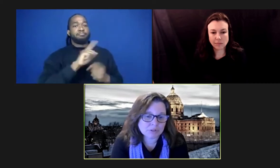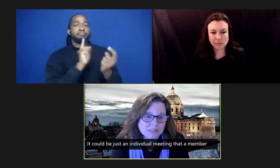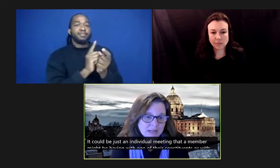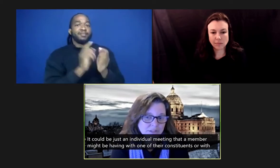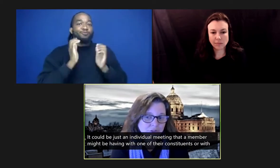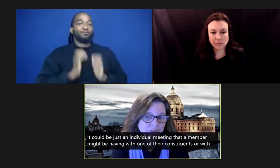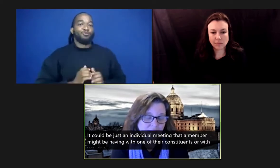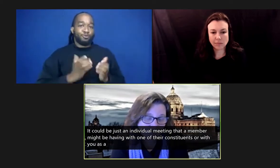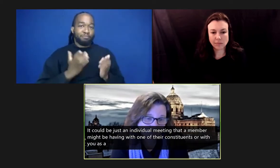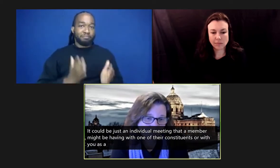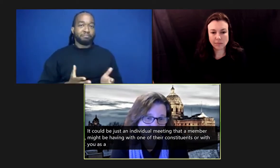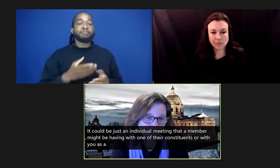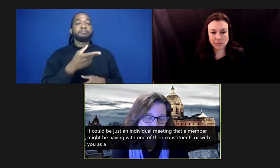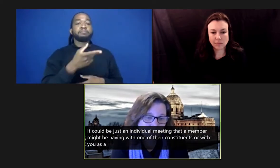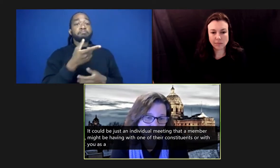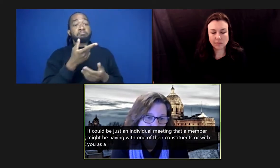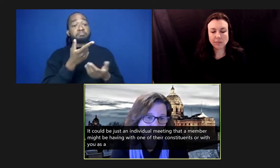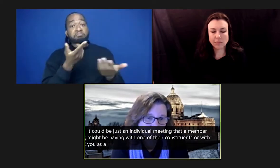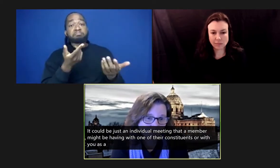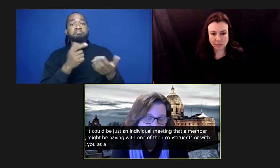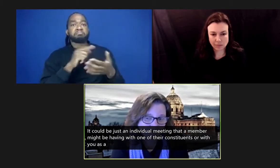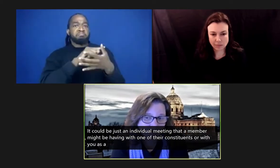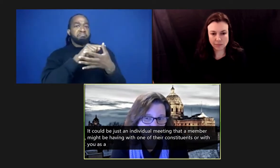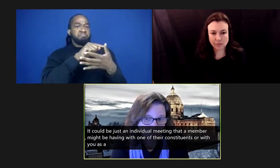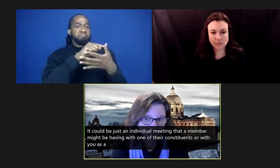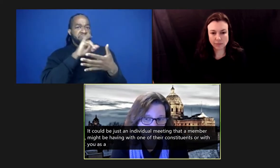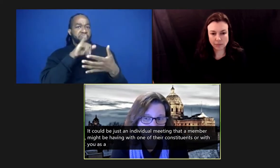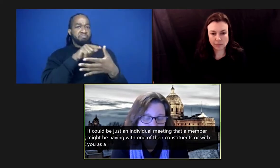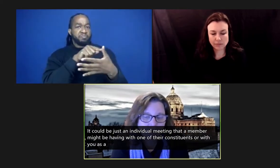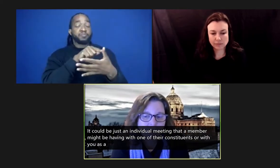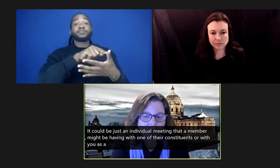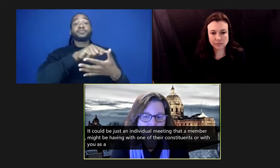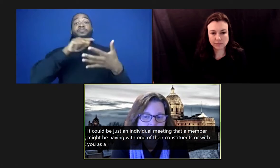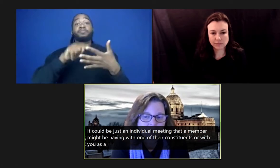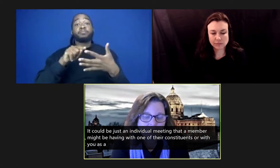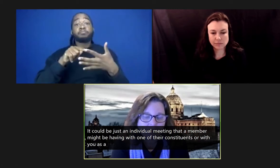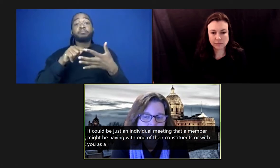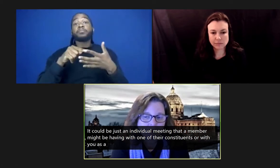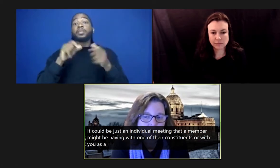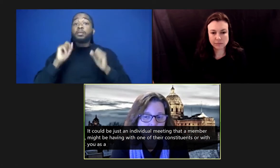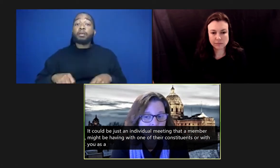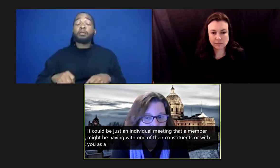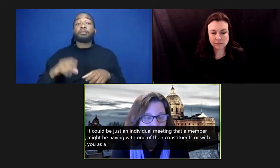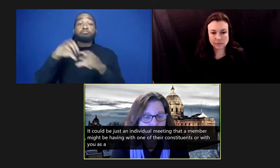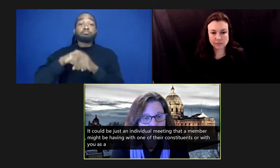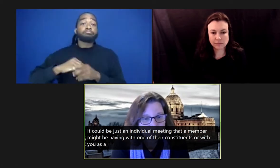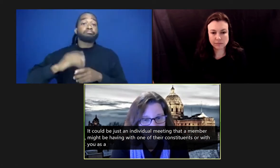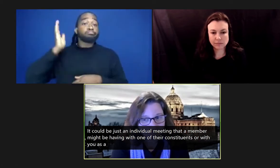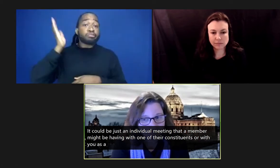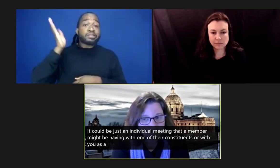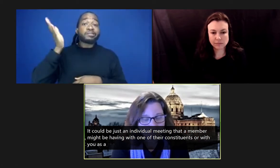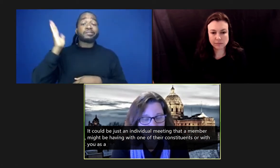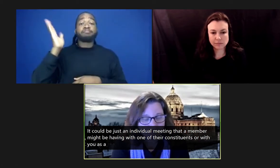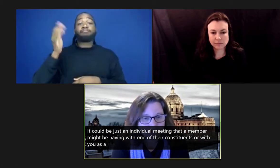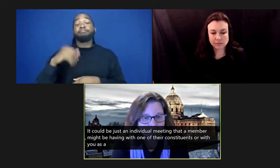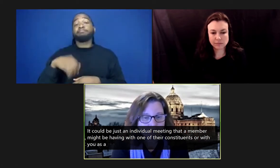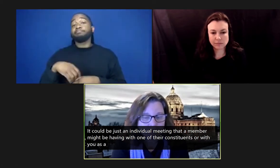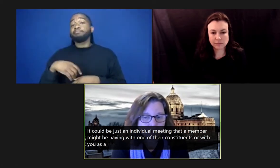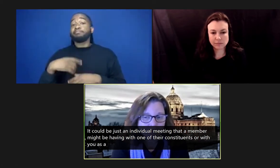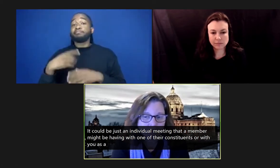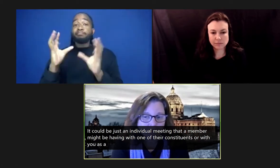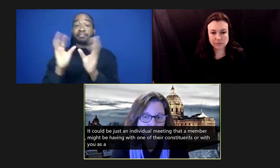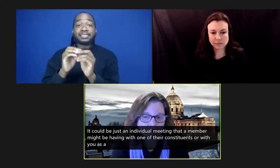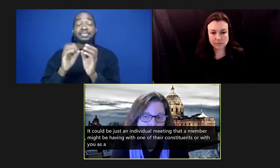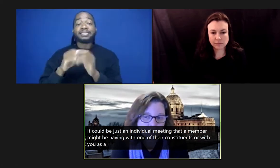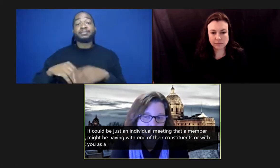be presenting or testifying before a legislative committee and or even attending a legislative